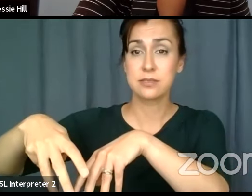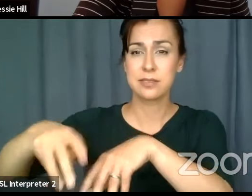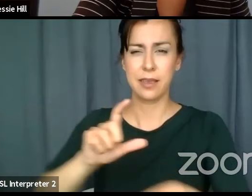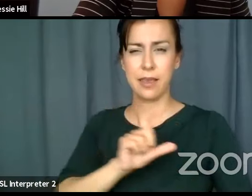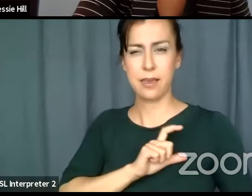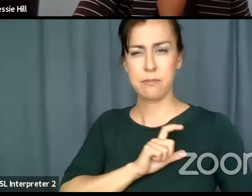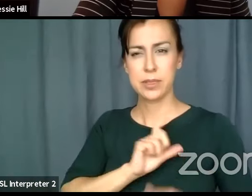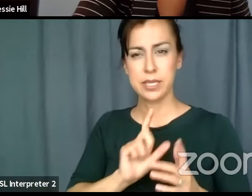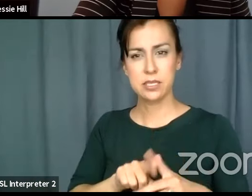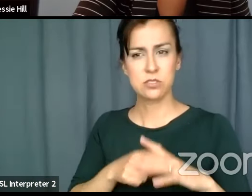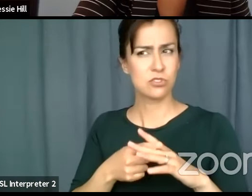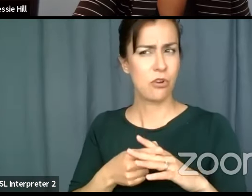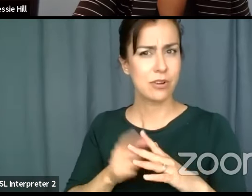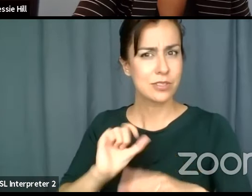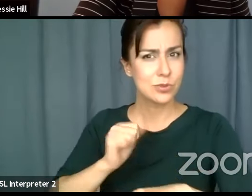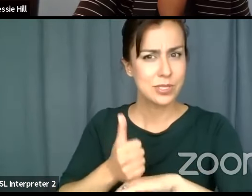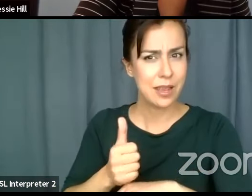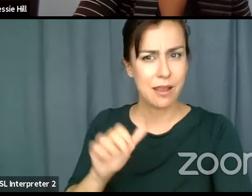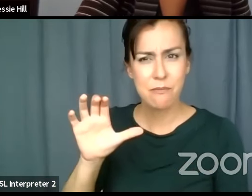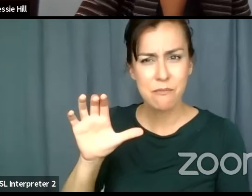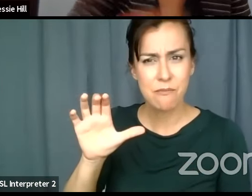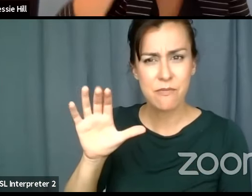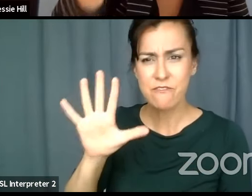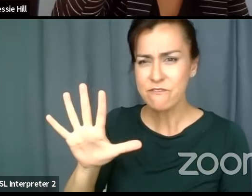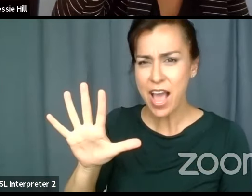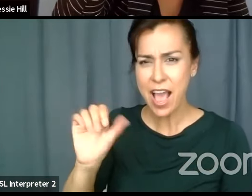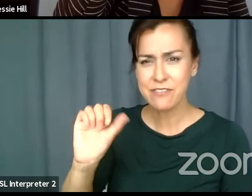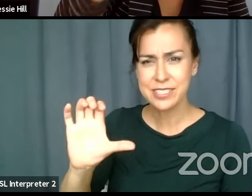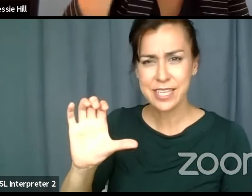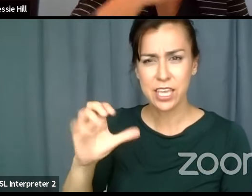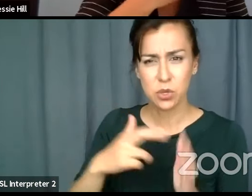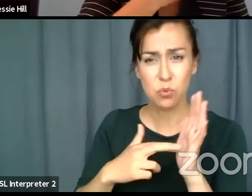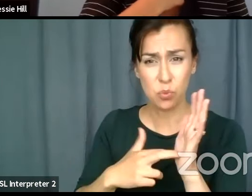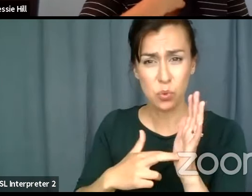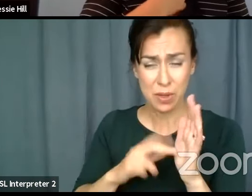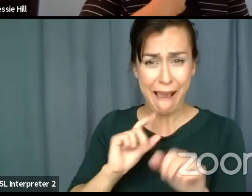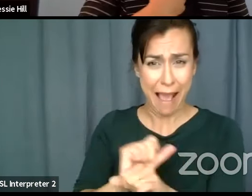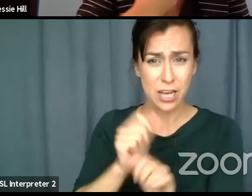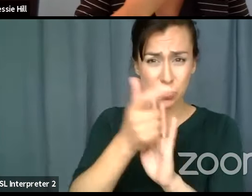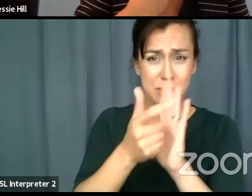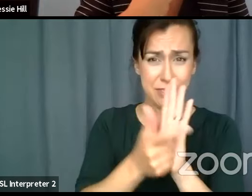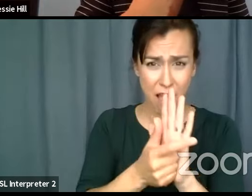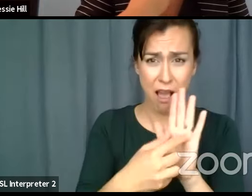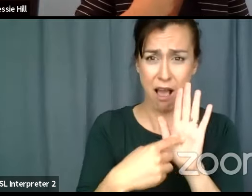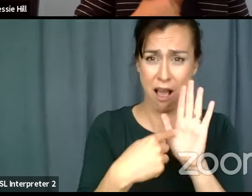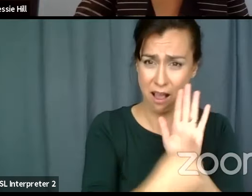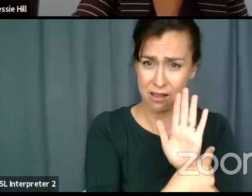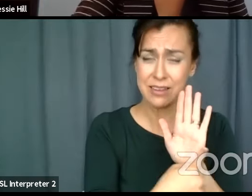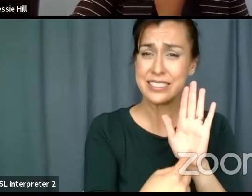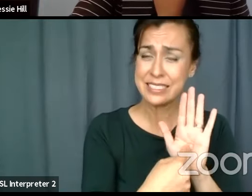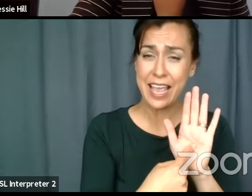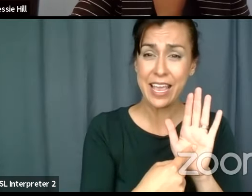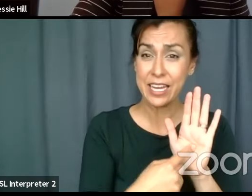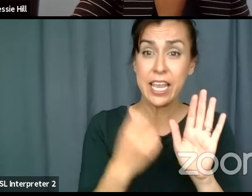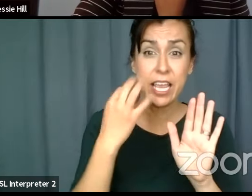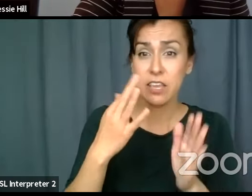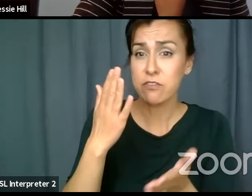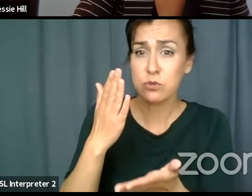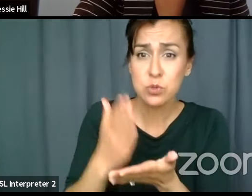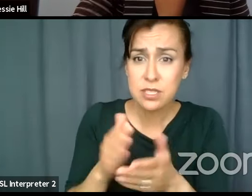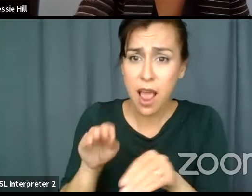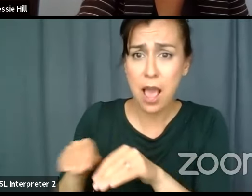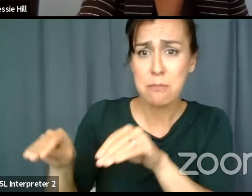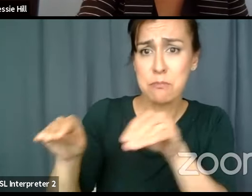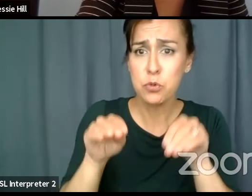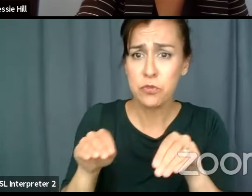this 5 second rule. And it was a law on the books that said that you could not stop moving if you were in more than a group of